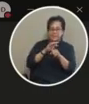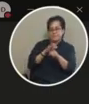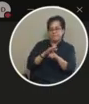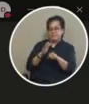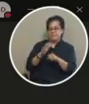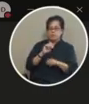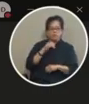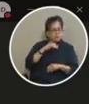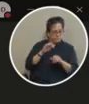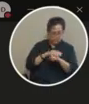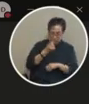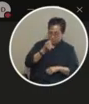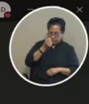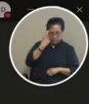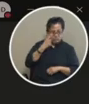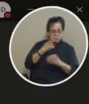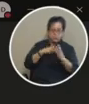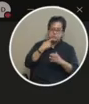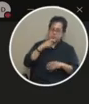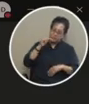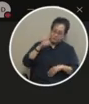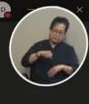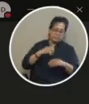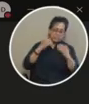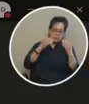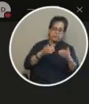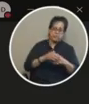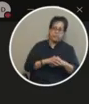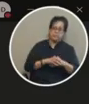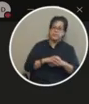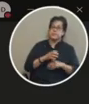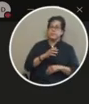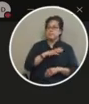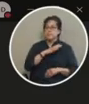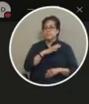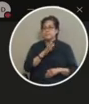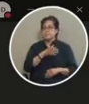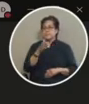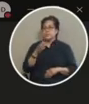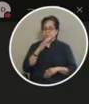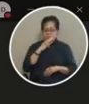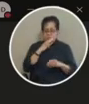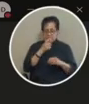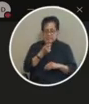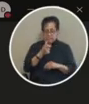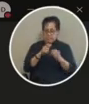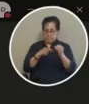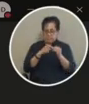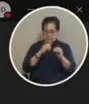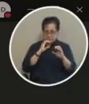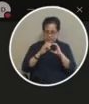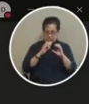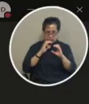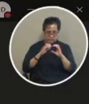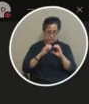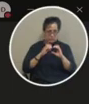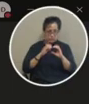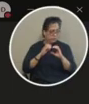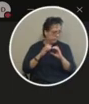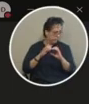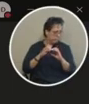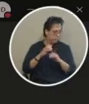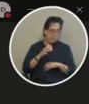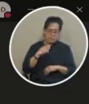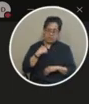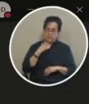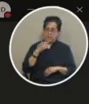I totally get what you're saying. Keep going, please. So to talk a little bit about communication,